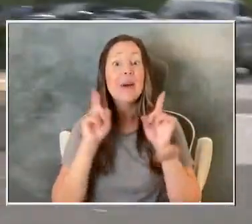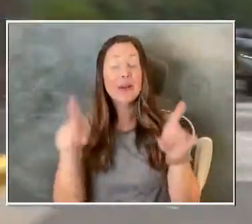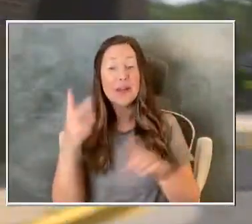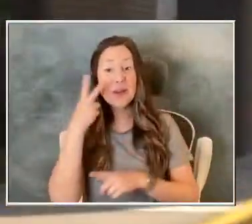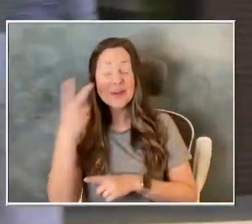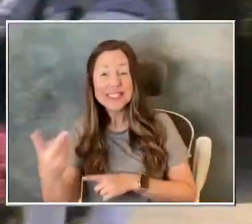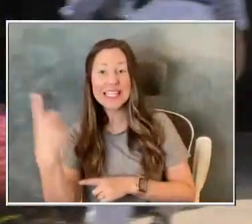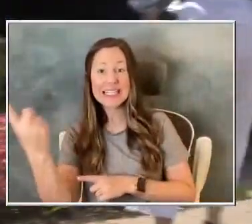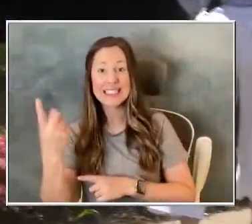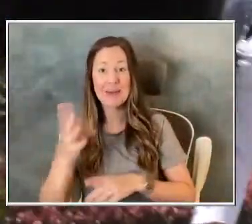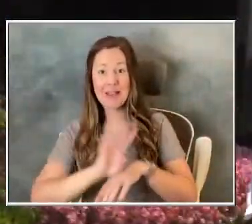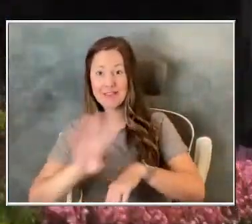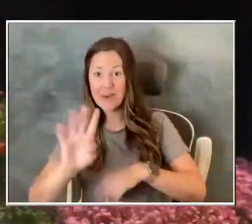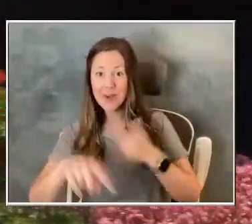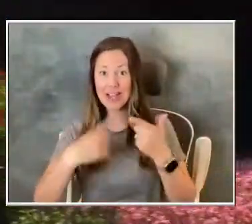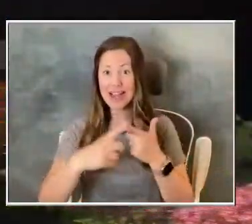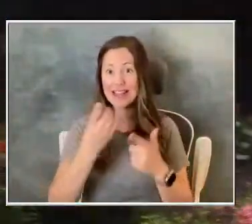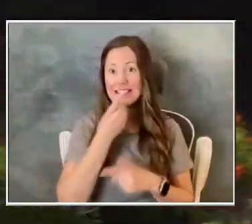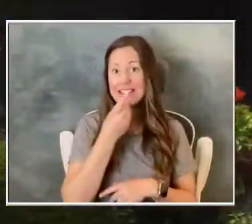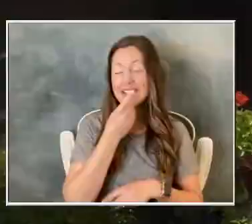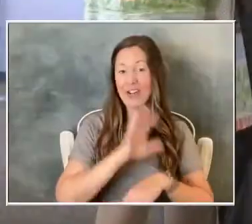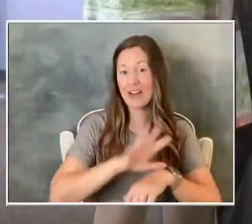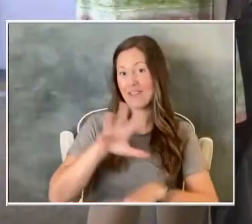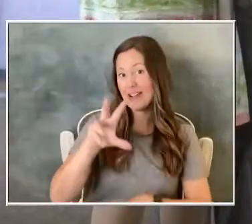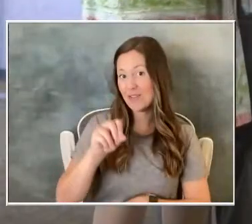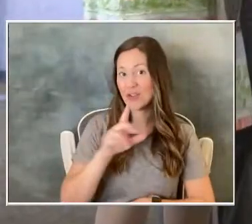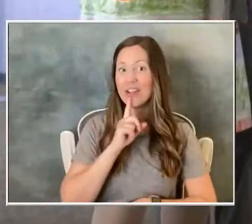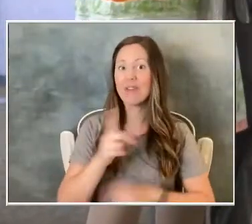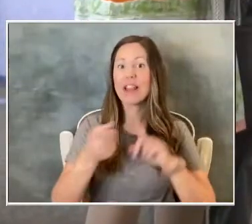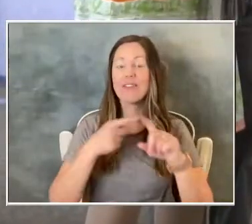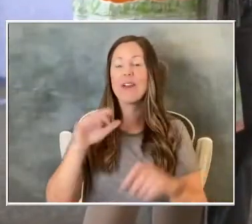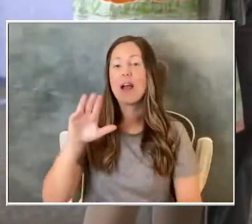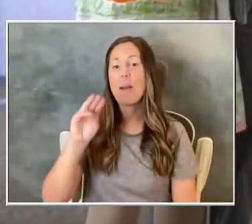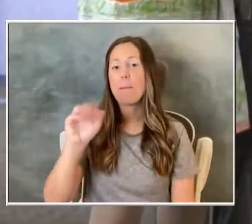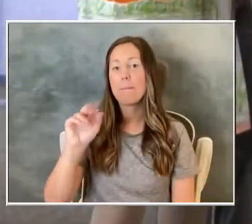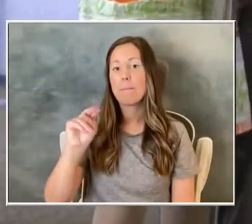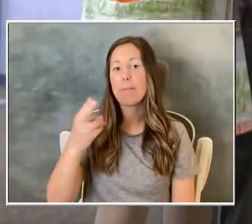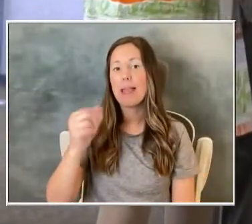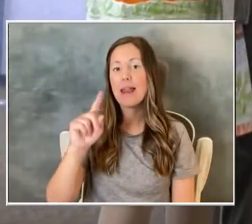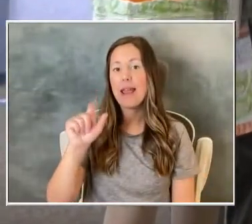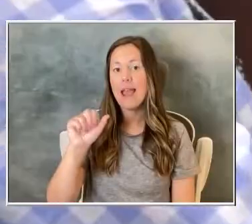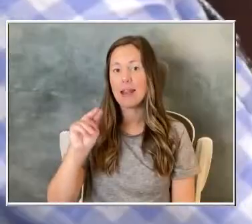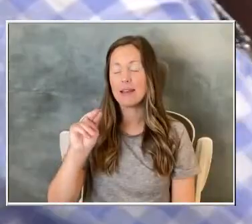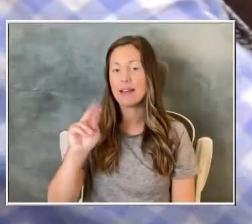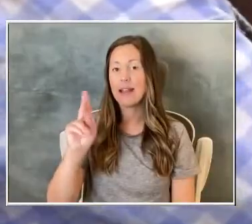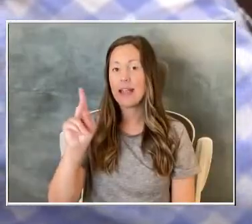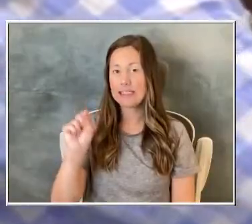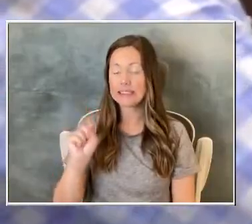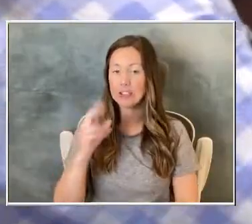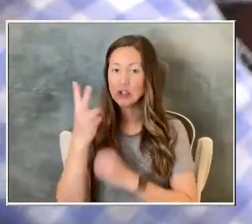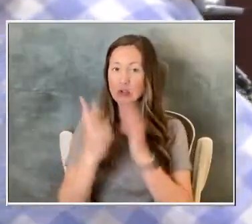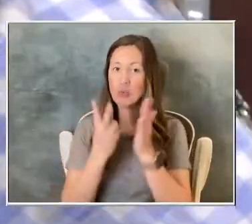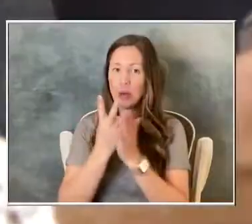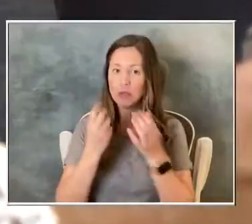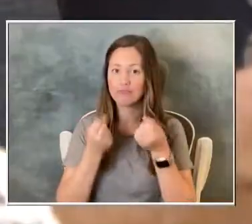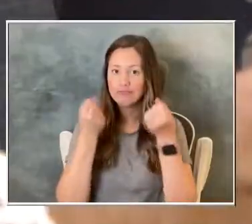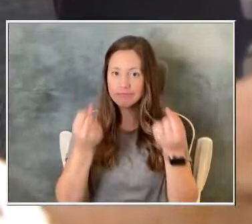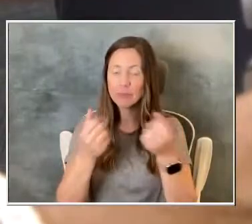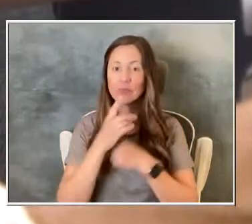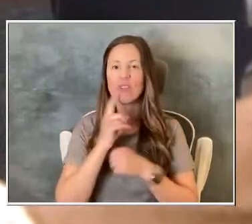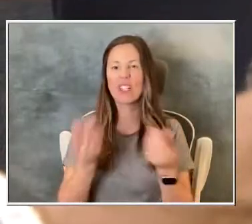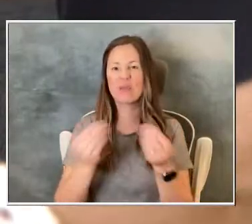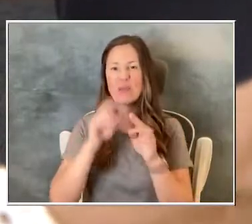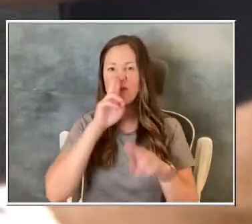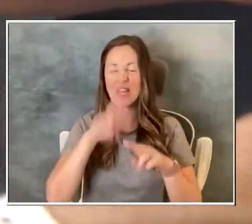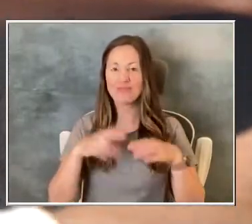Faux Frog at 5:30. We're coming from Manhattan, Kansas. It takes 2 hours to get here, and it's much more fun to do it as a group. Everybody thumbs